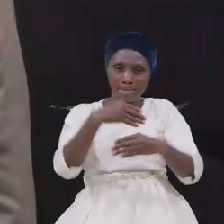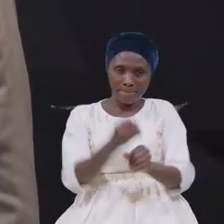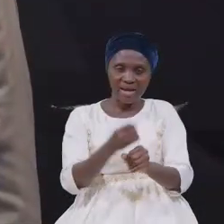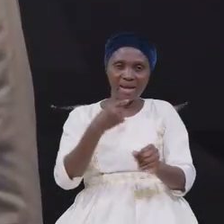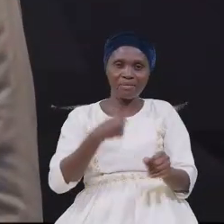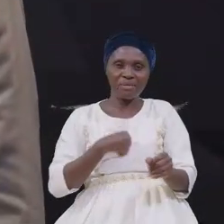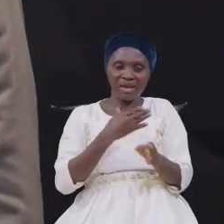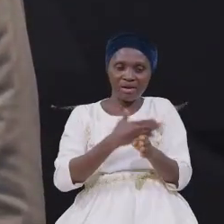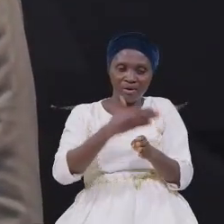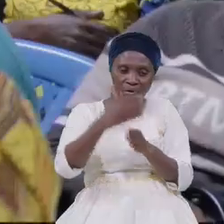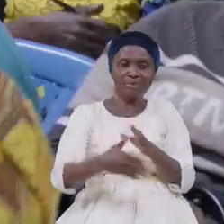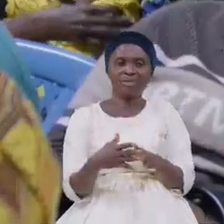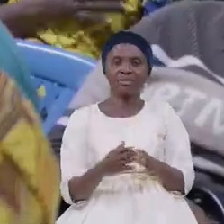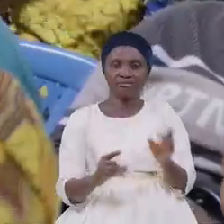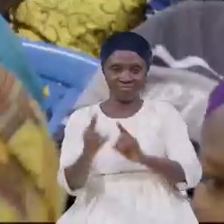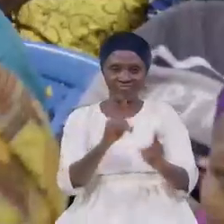Say it well.